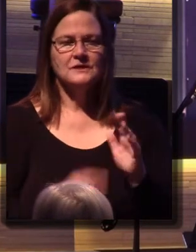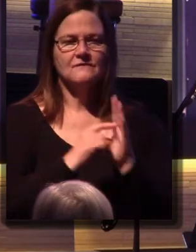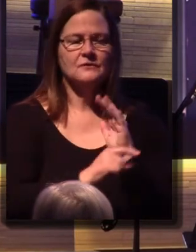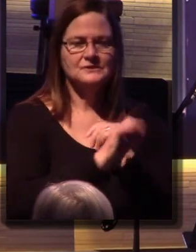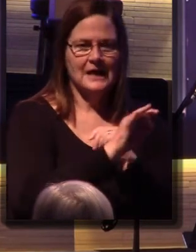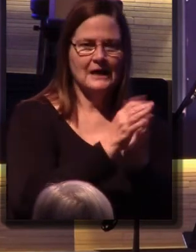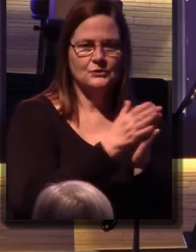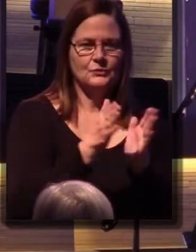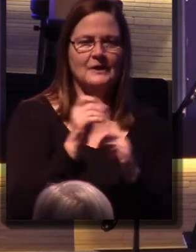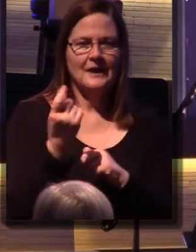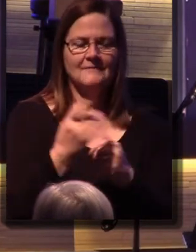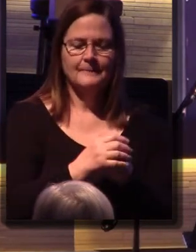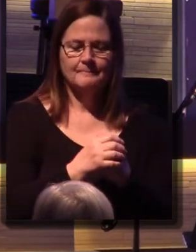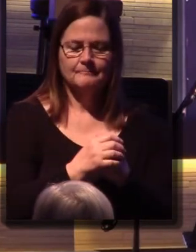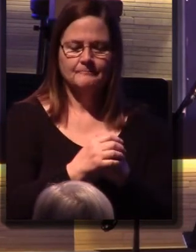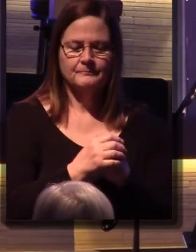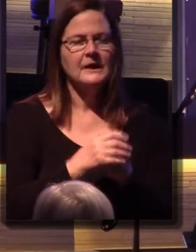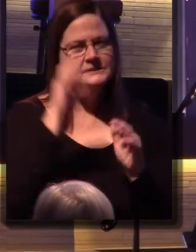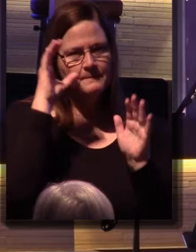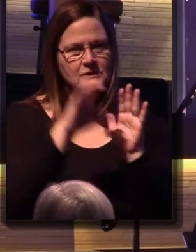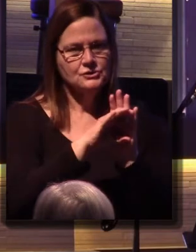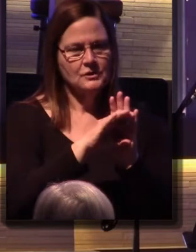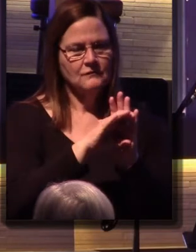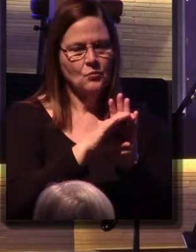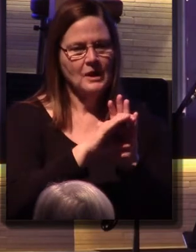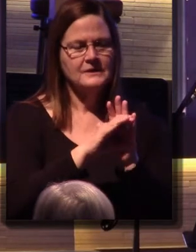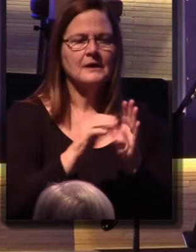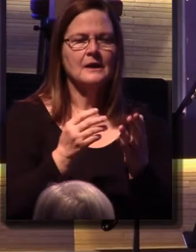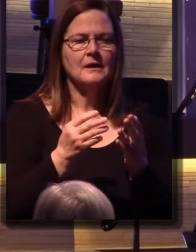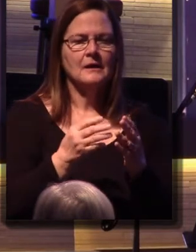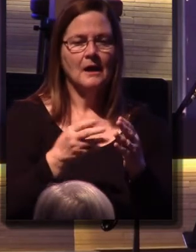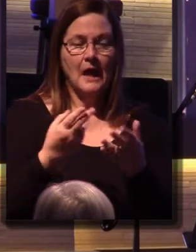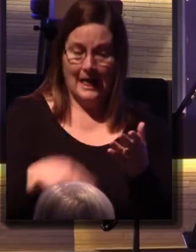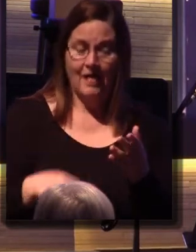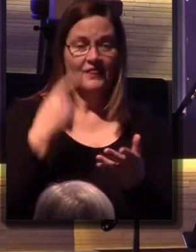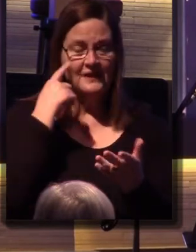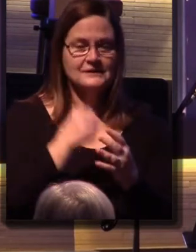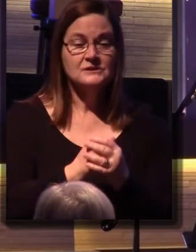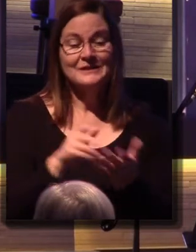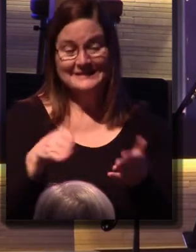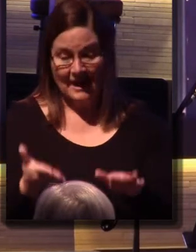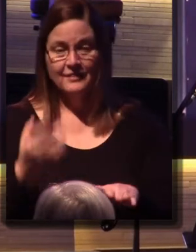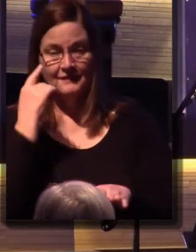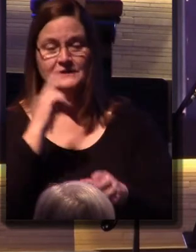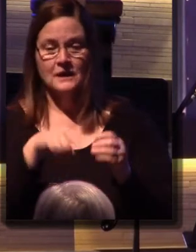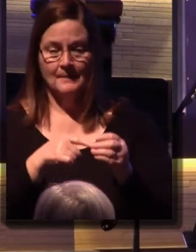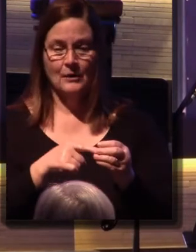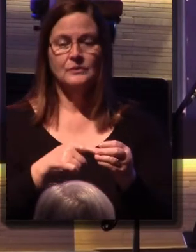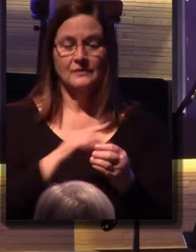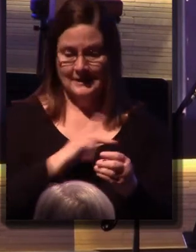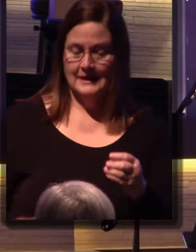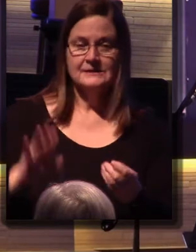two comes in verses 9 through 11. And this is a picture of what the underworld happens to think. This is what